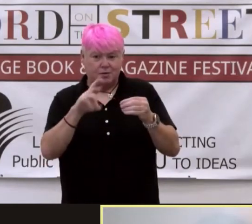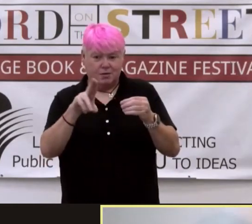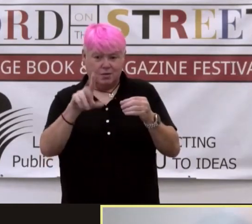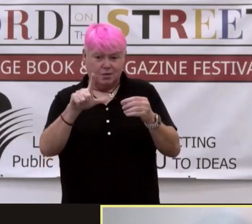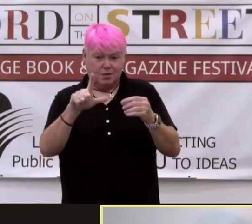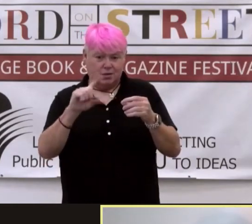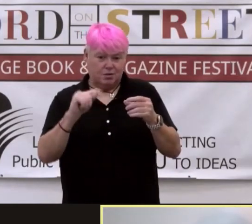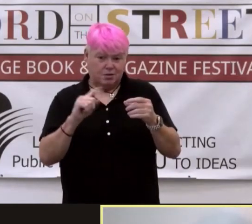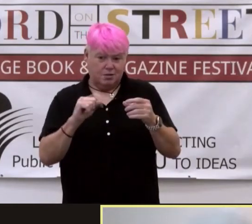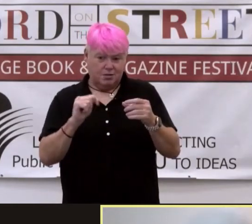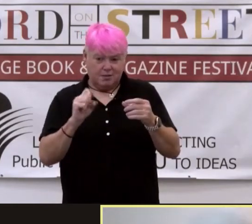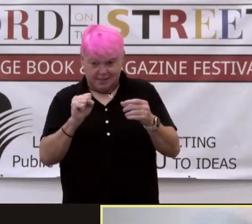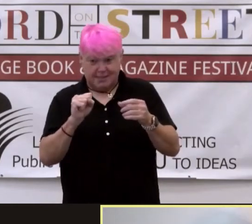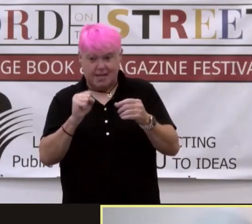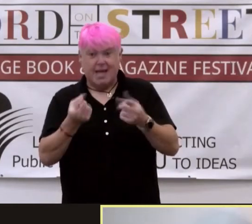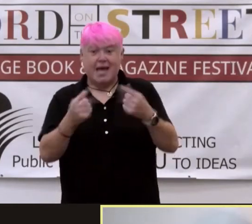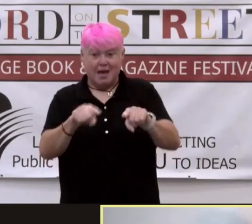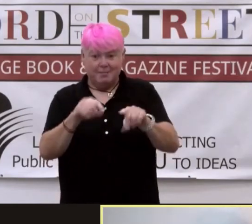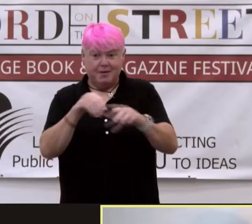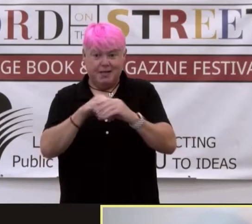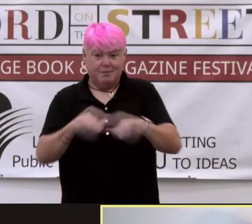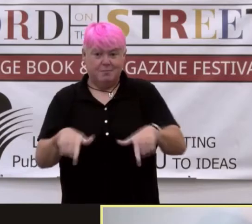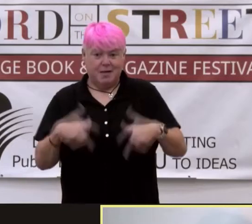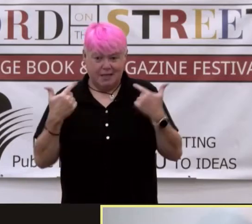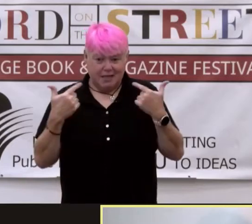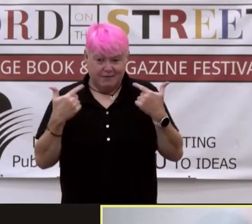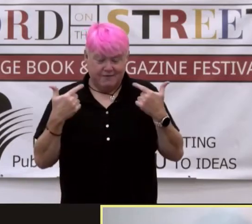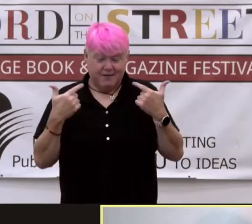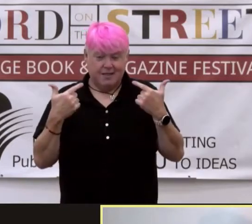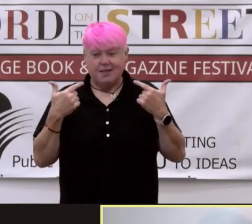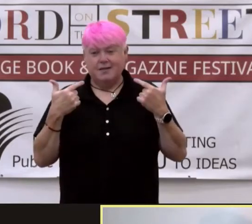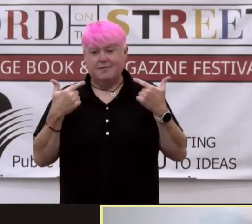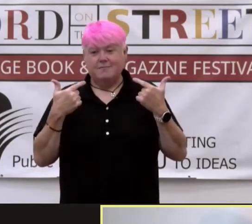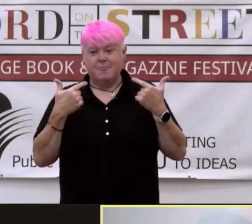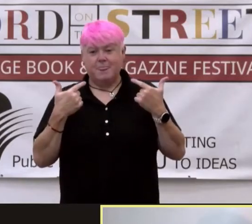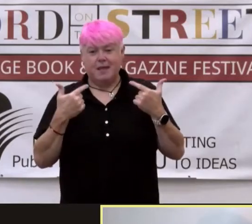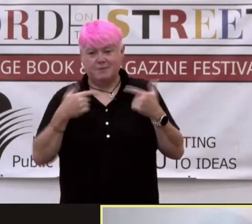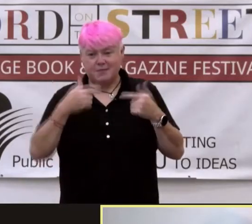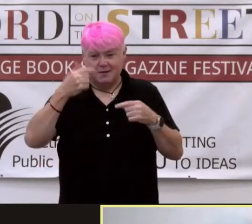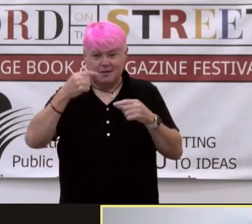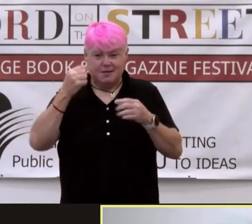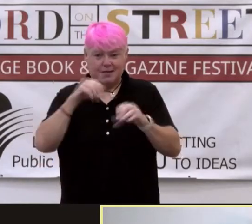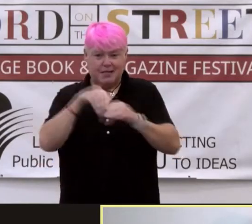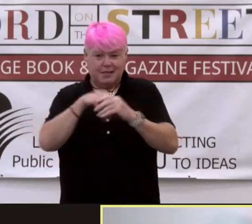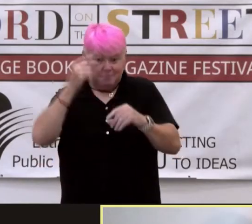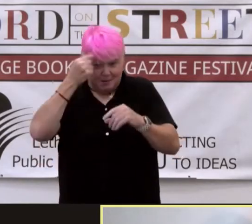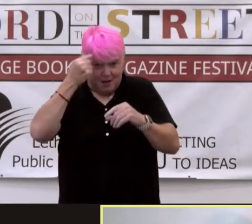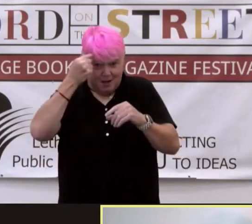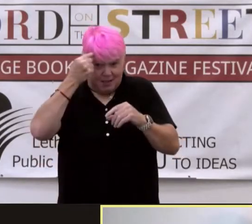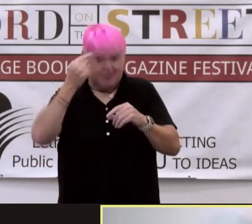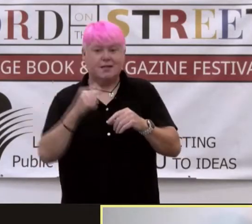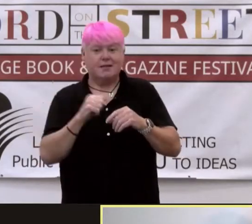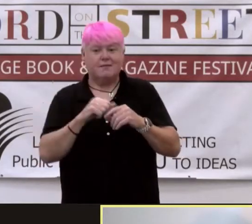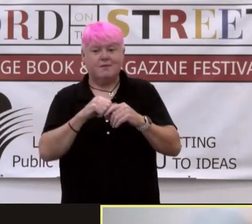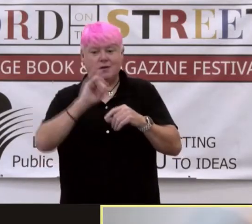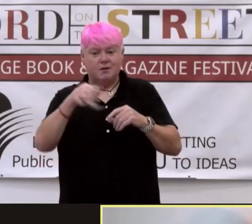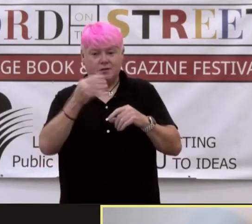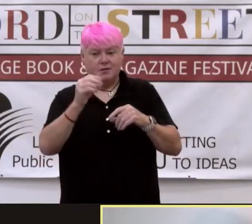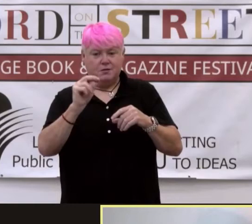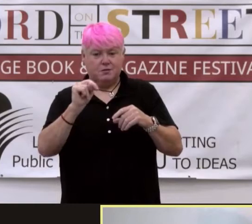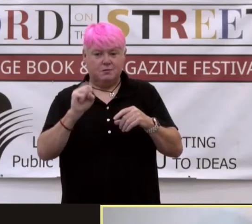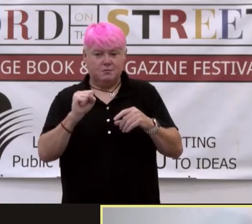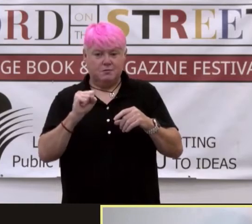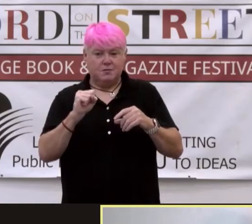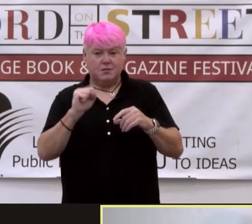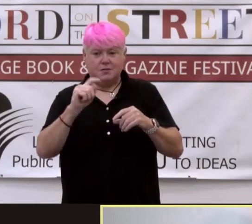happening in my, it was just always at the forefront of my mind. So, and for Jonestown, that was really interesting. There was